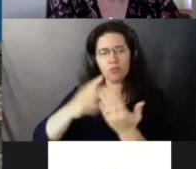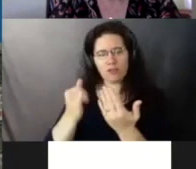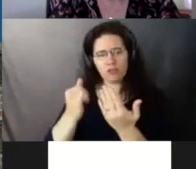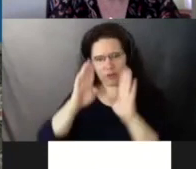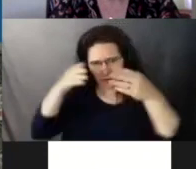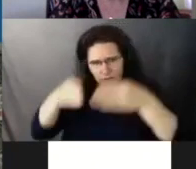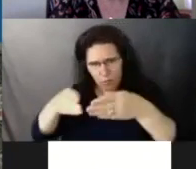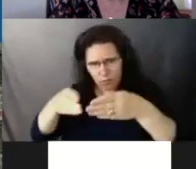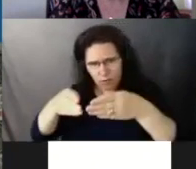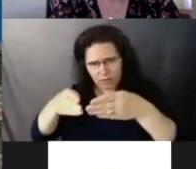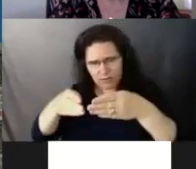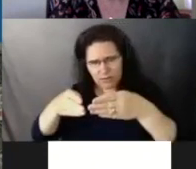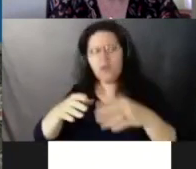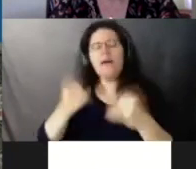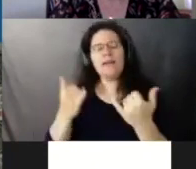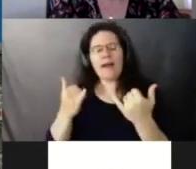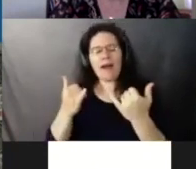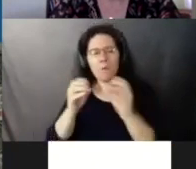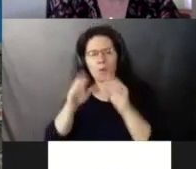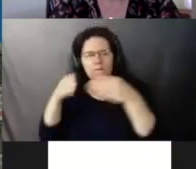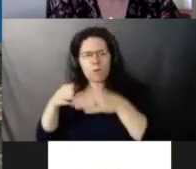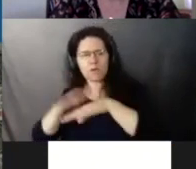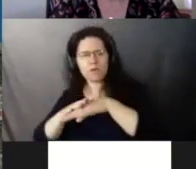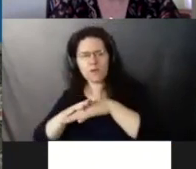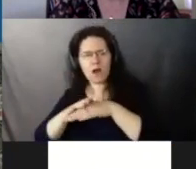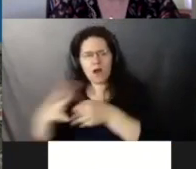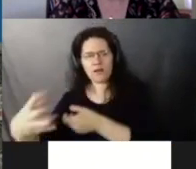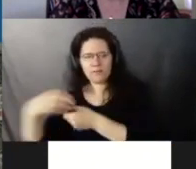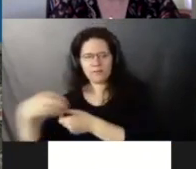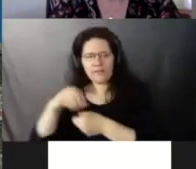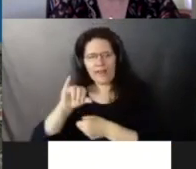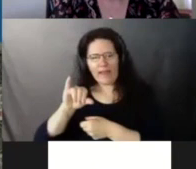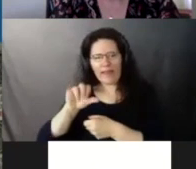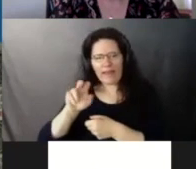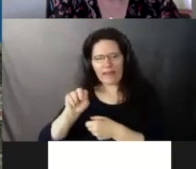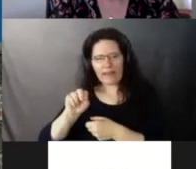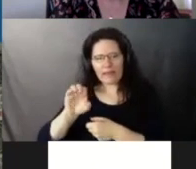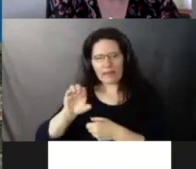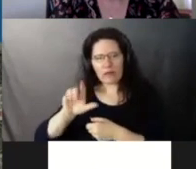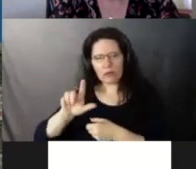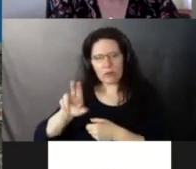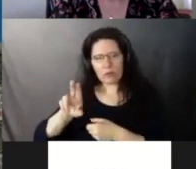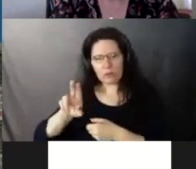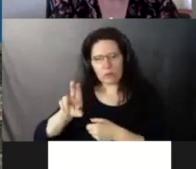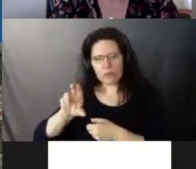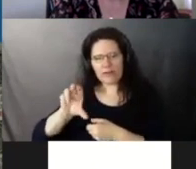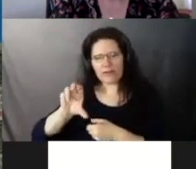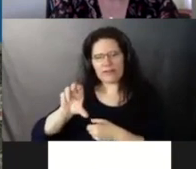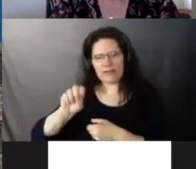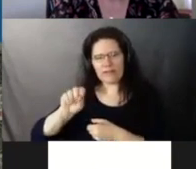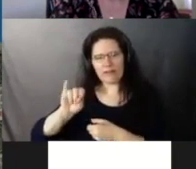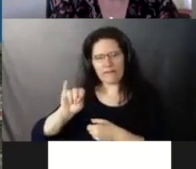on inclusivity projects because what I believe is that the most important thing is to accept